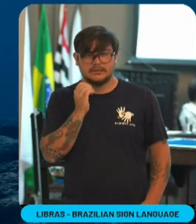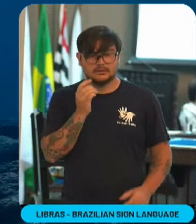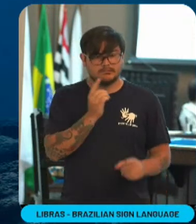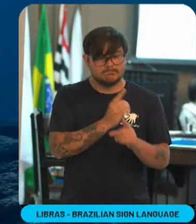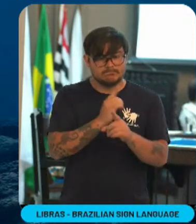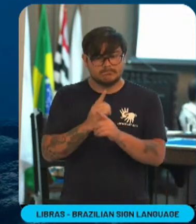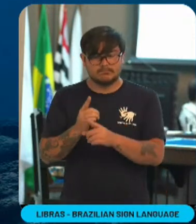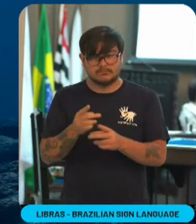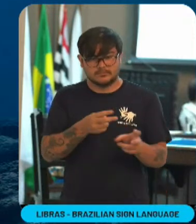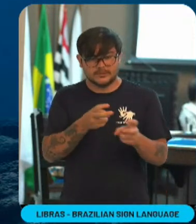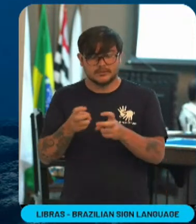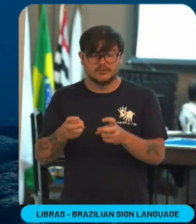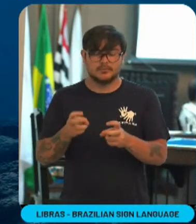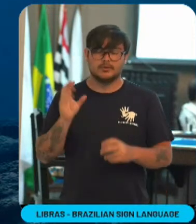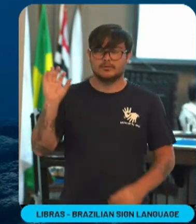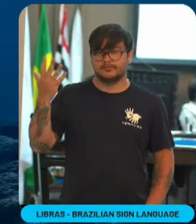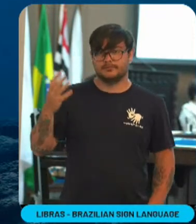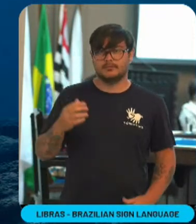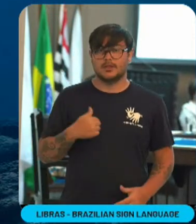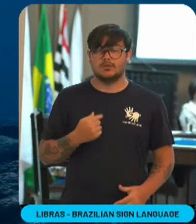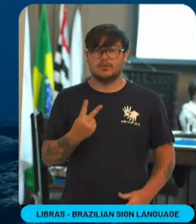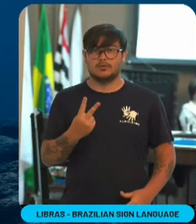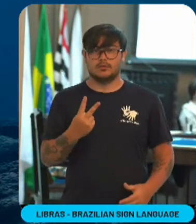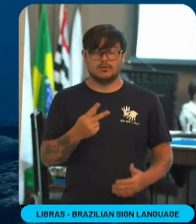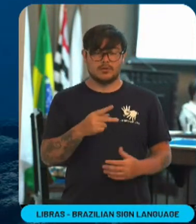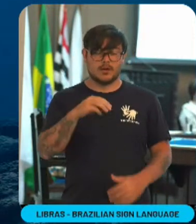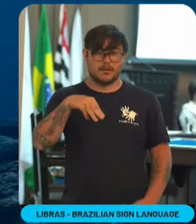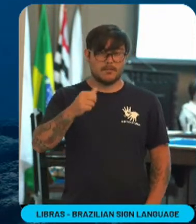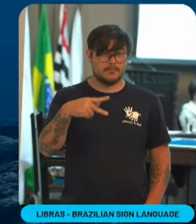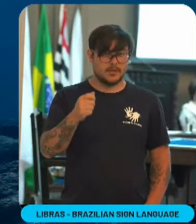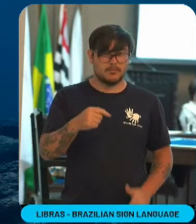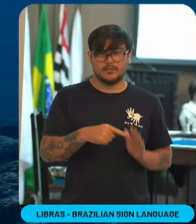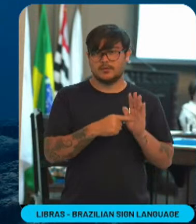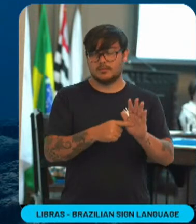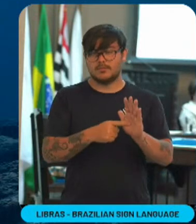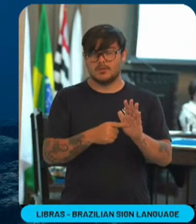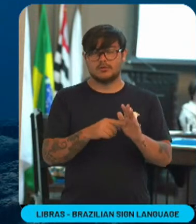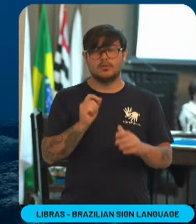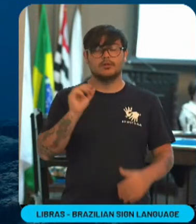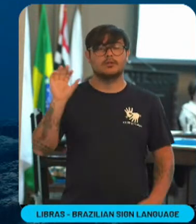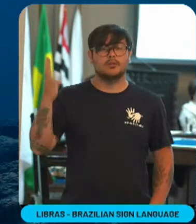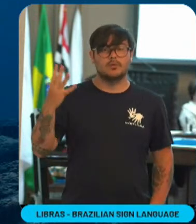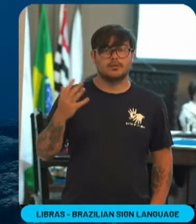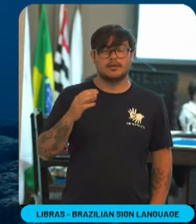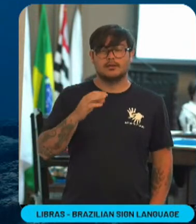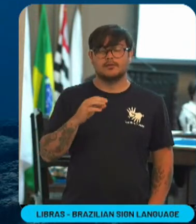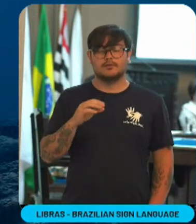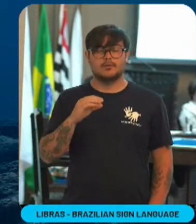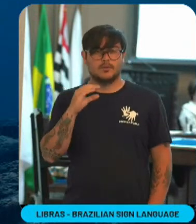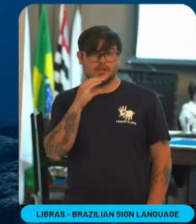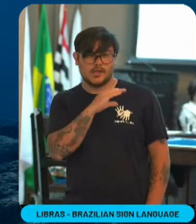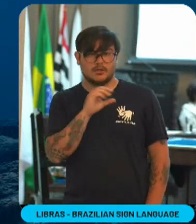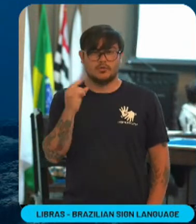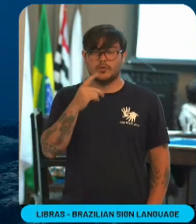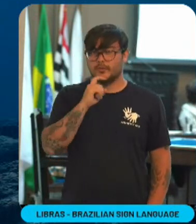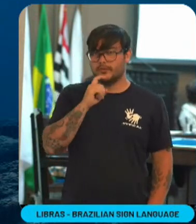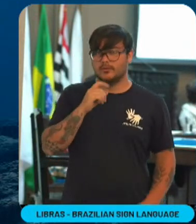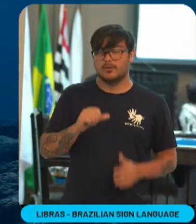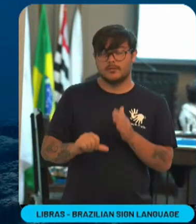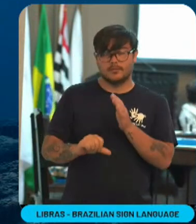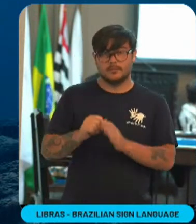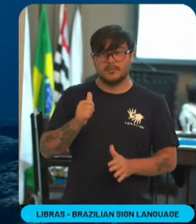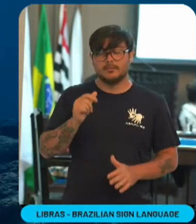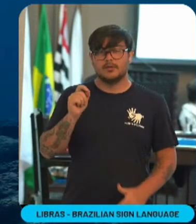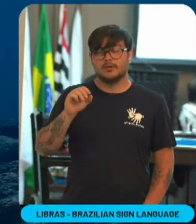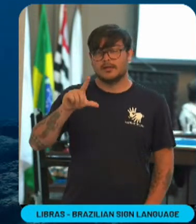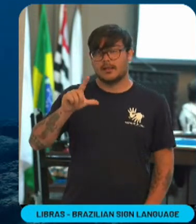our science. Follow up the situations. I have here two maps showing the effects of El Nino and La Nina. First,